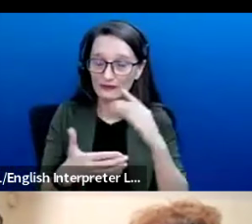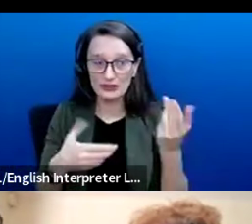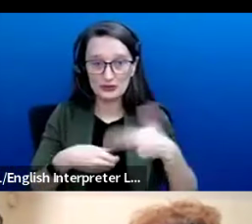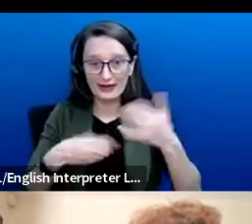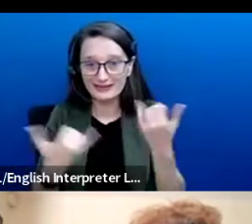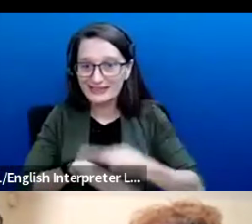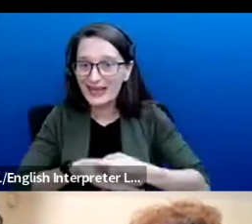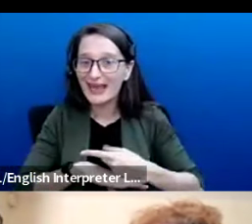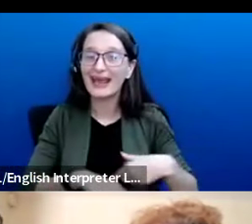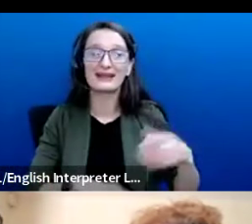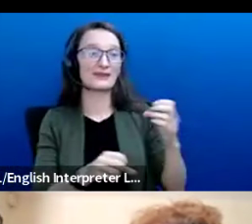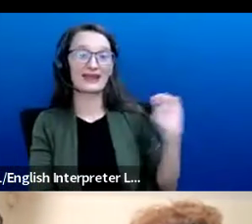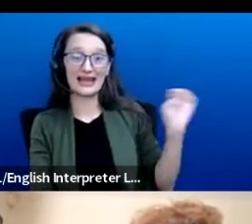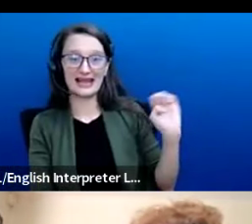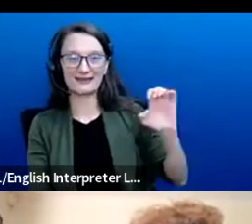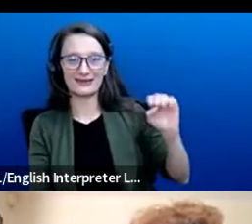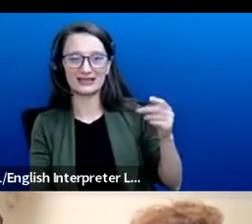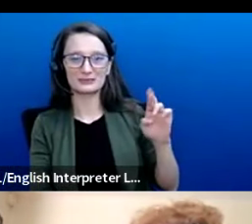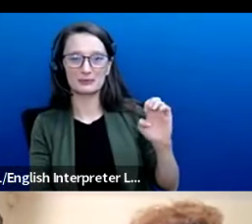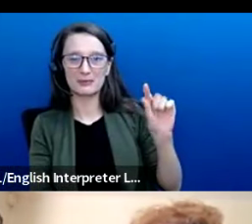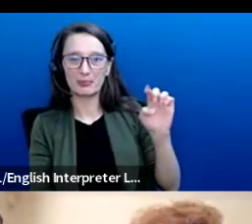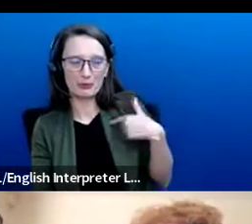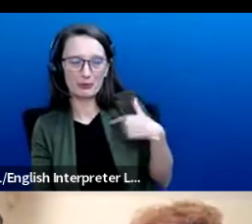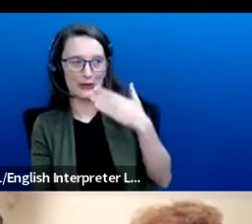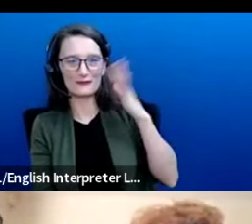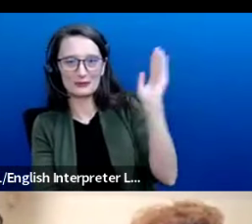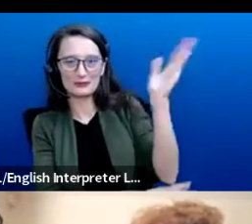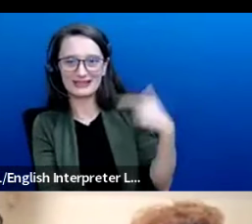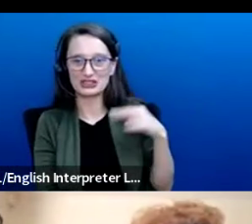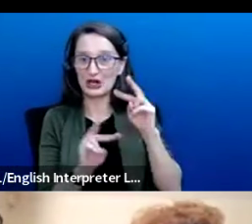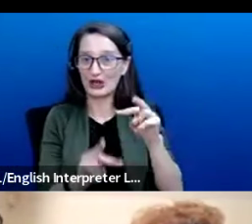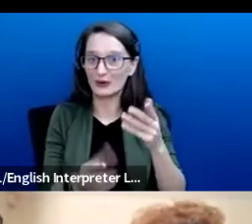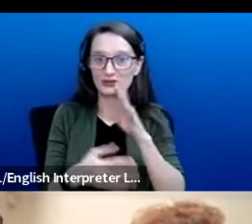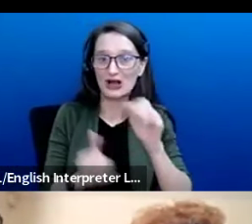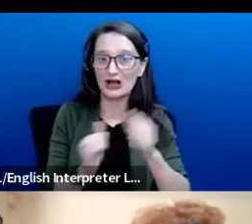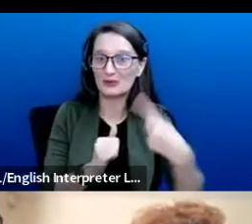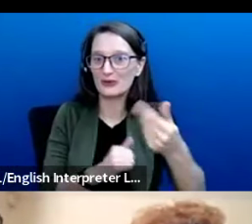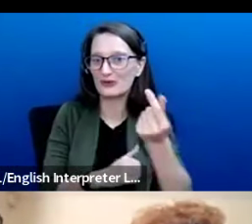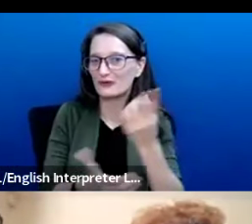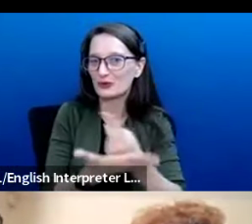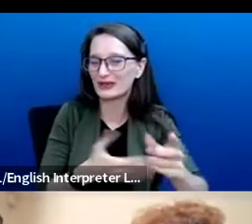presentation from Expressible, and look forward to talking to folks in a couple weeks. Take care.